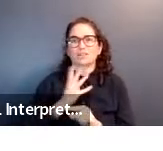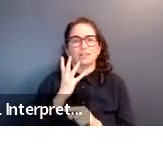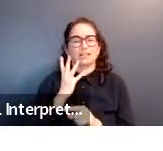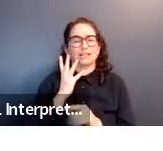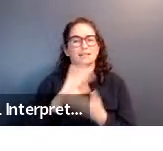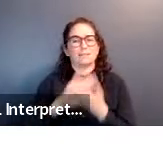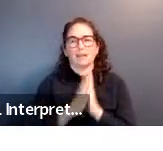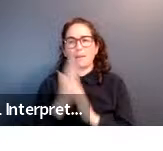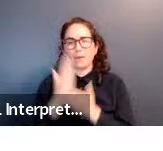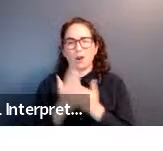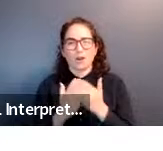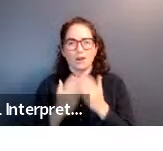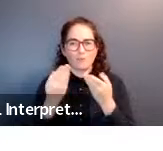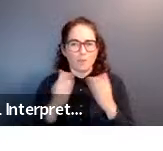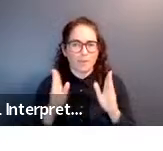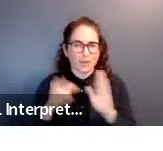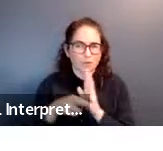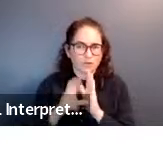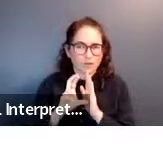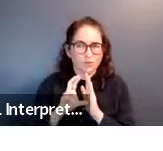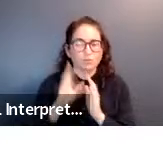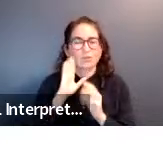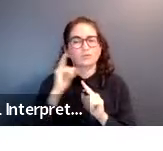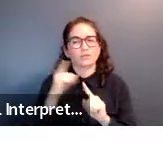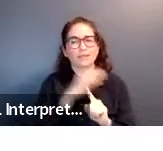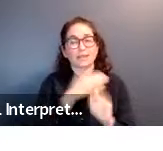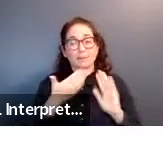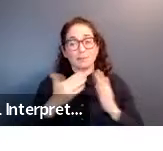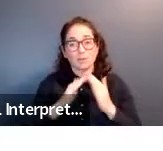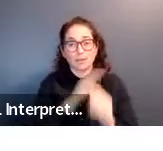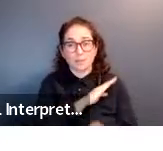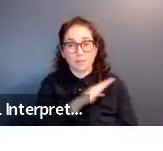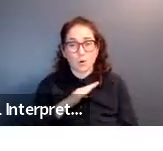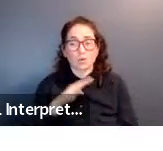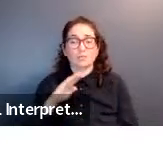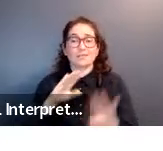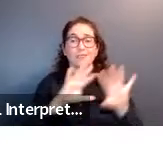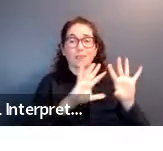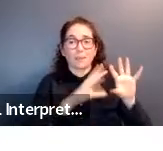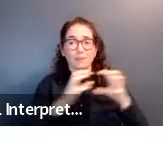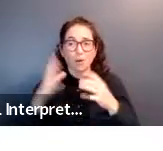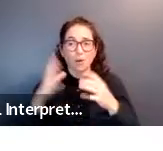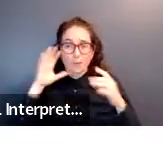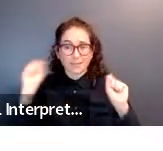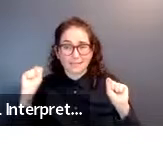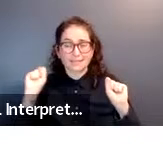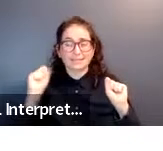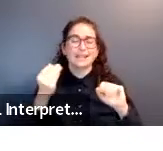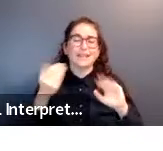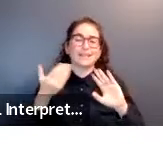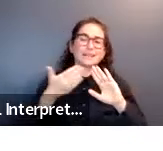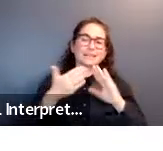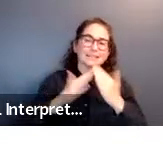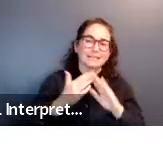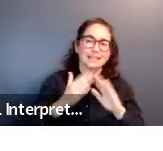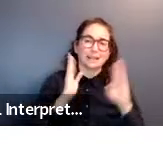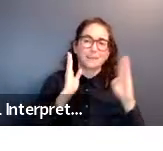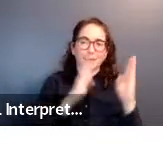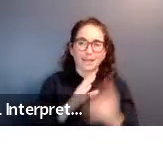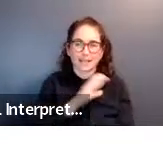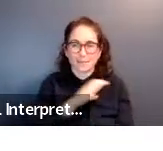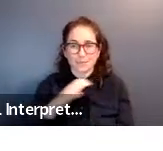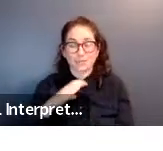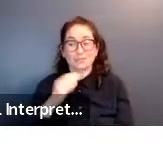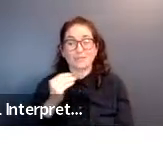review, which will go to the community boards, will go to the borough presidents, will go to the city planning commission, will go to city council as